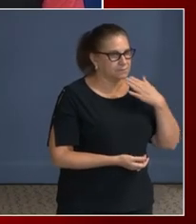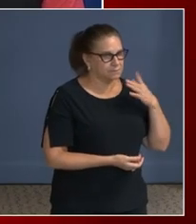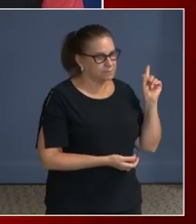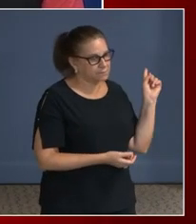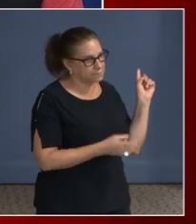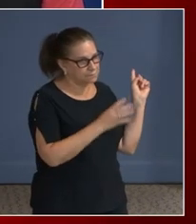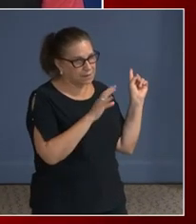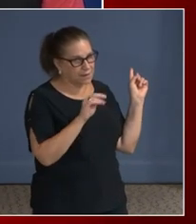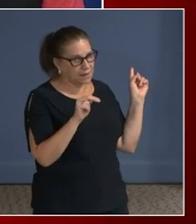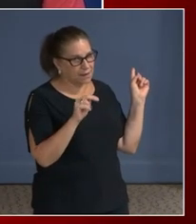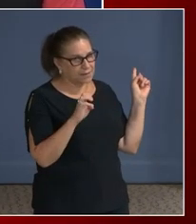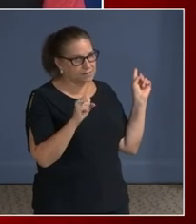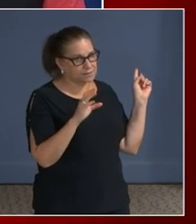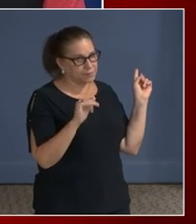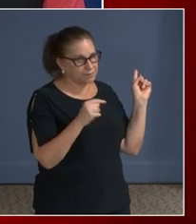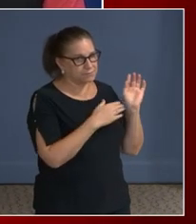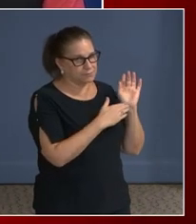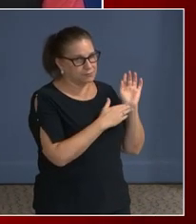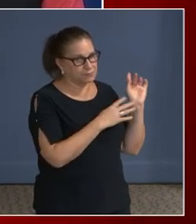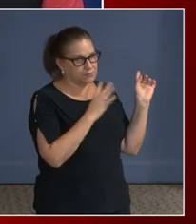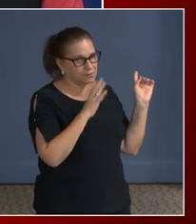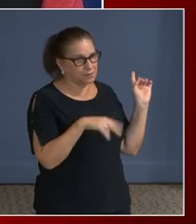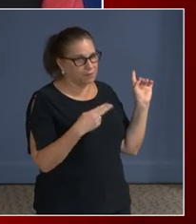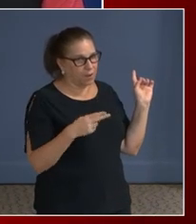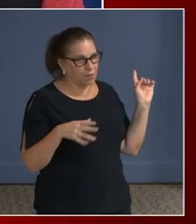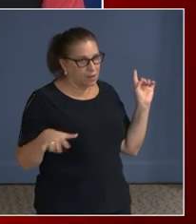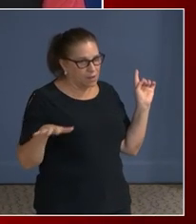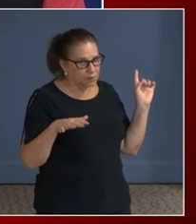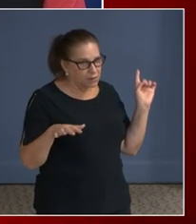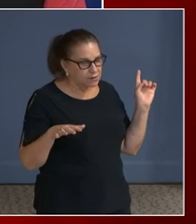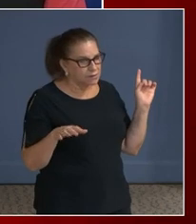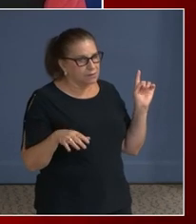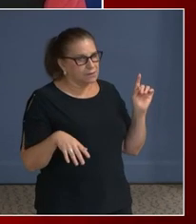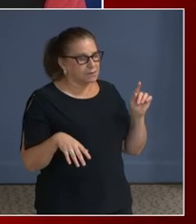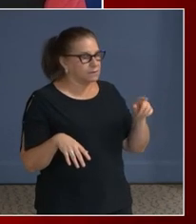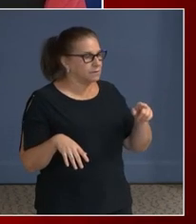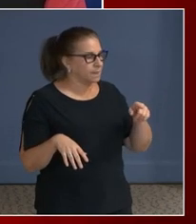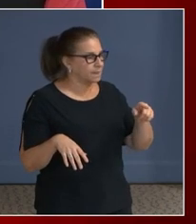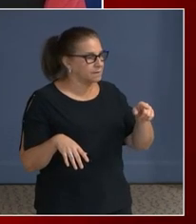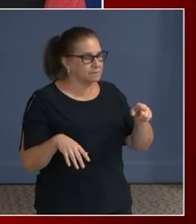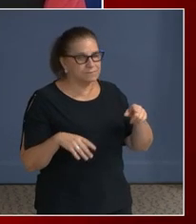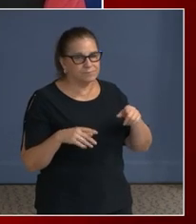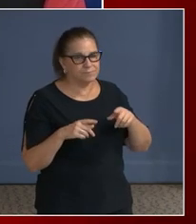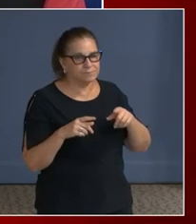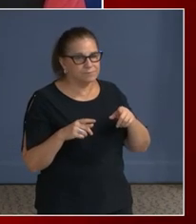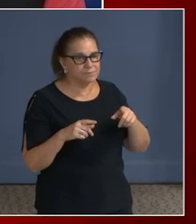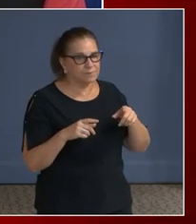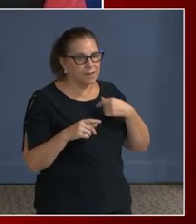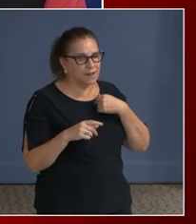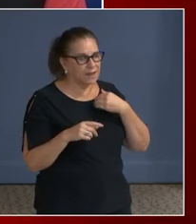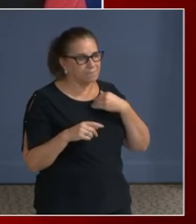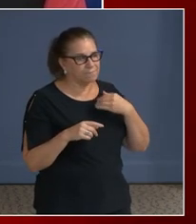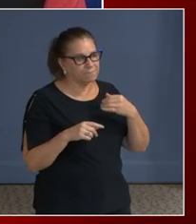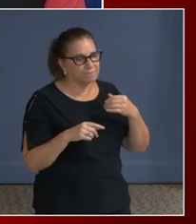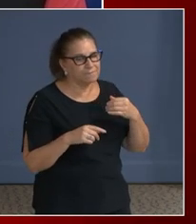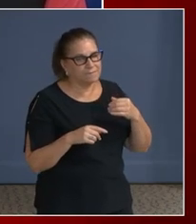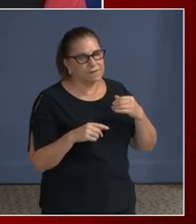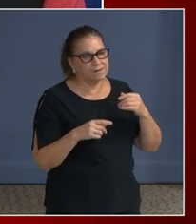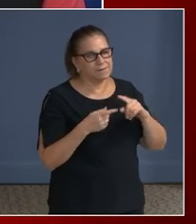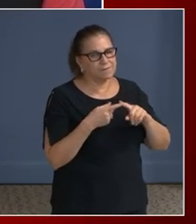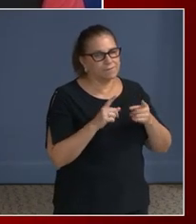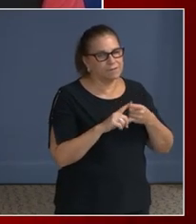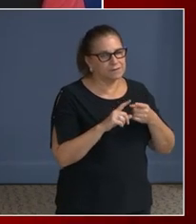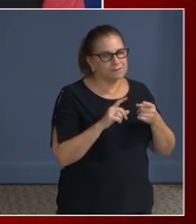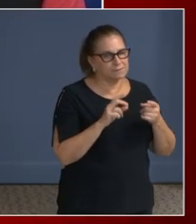you've been communicating with the area's mayors and, governors and the close relationship within the jurisdiction. Do you have any reaction